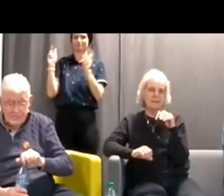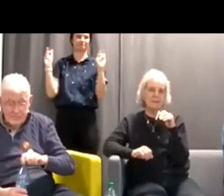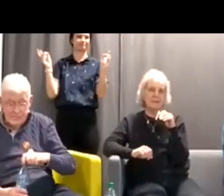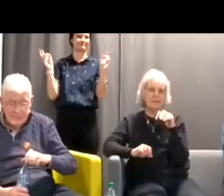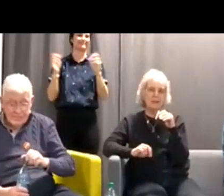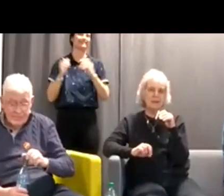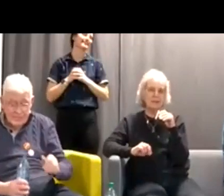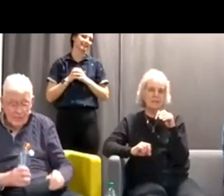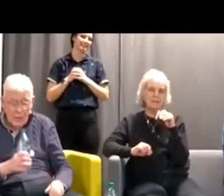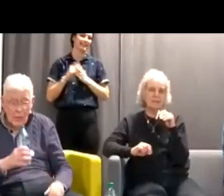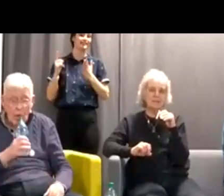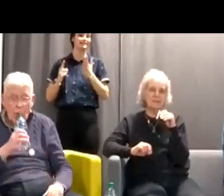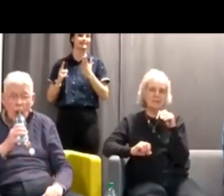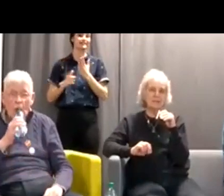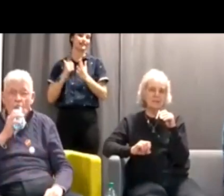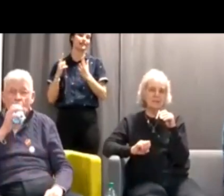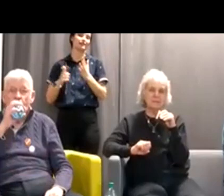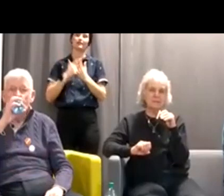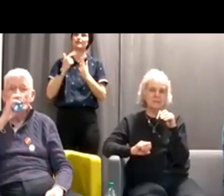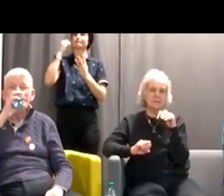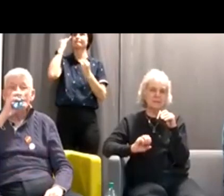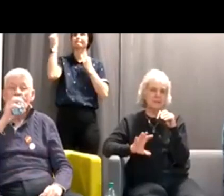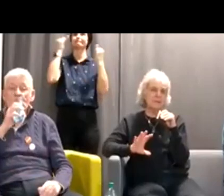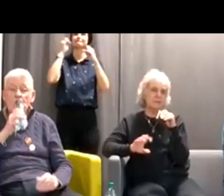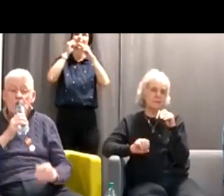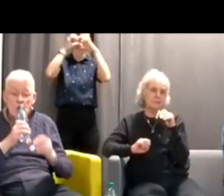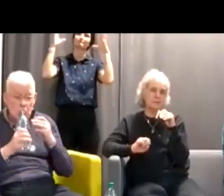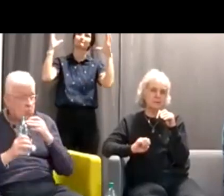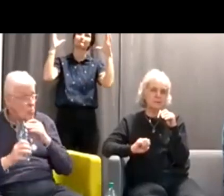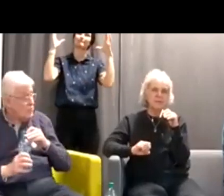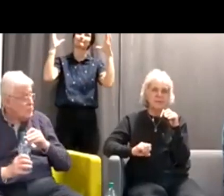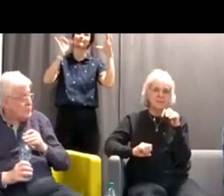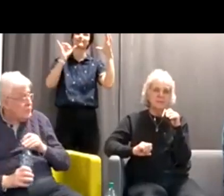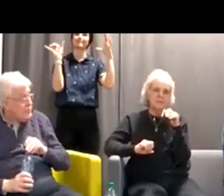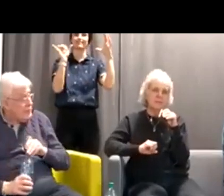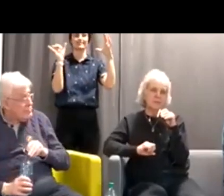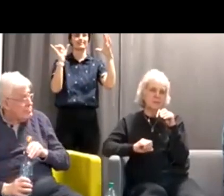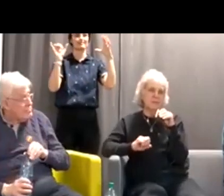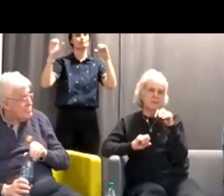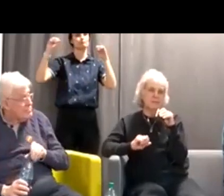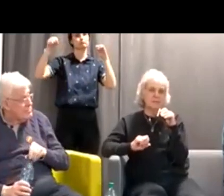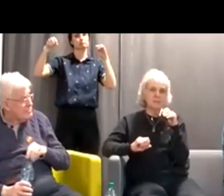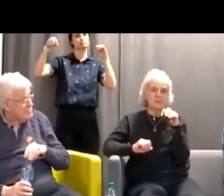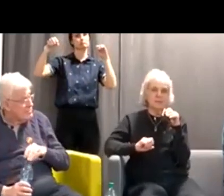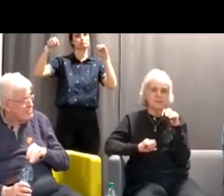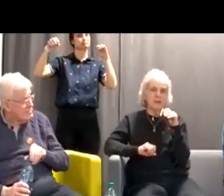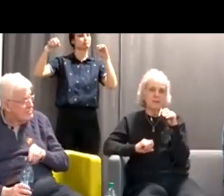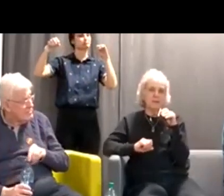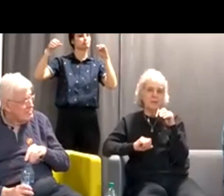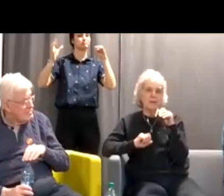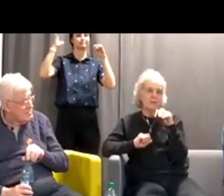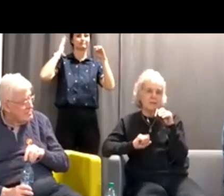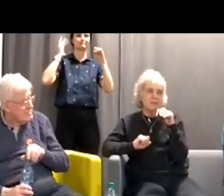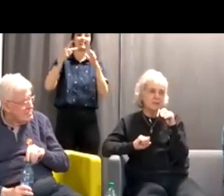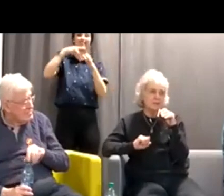Sometimes I imagine myself in a world like the bikers were in the old days. If you were, say, riding